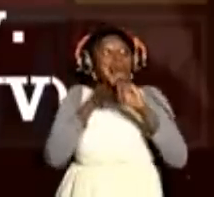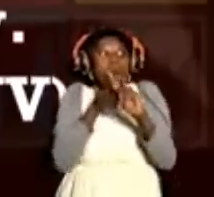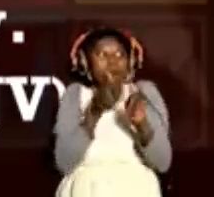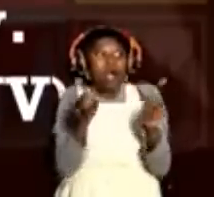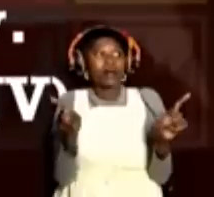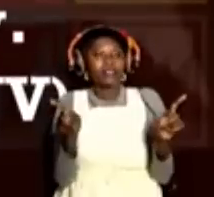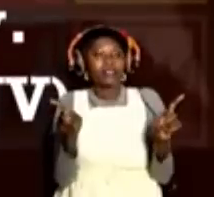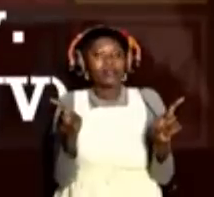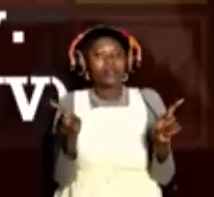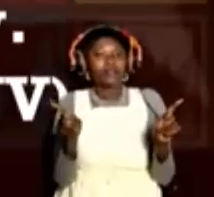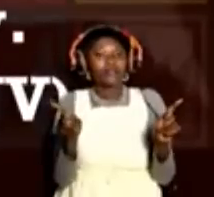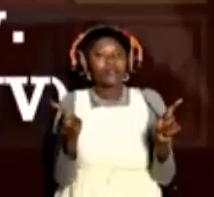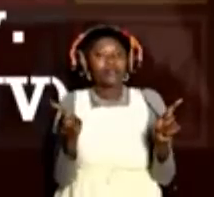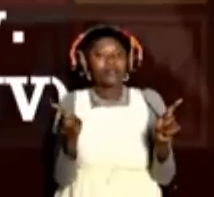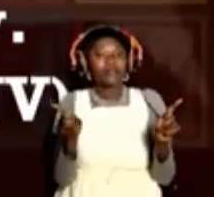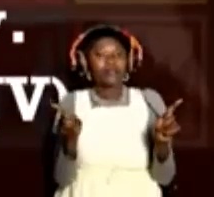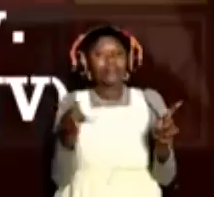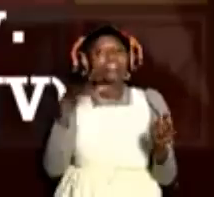Nevertheless.